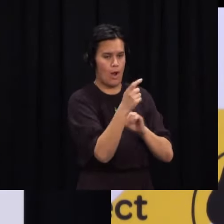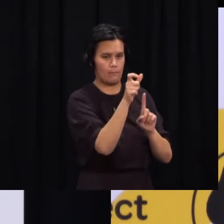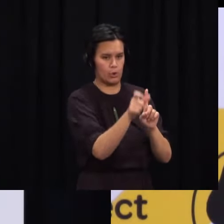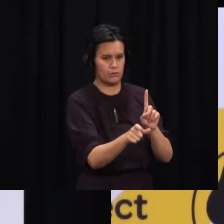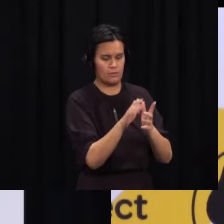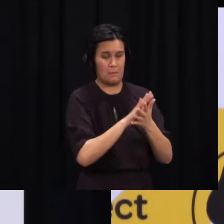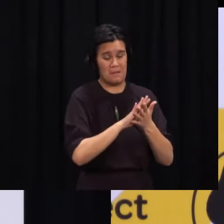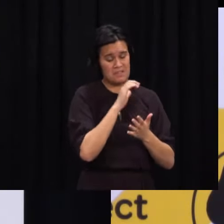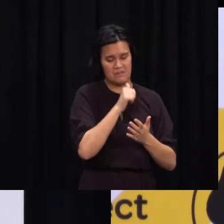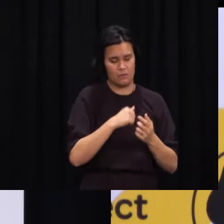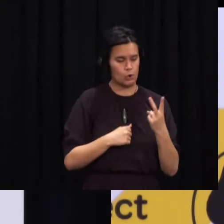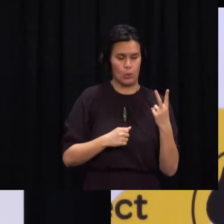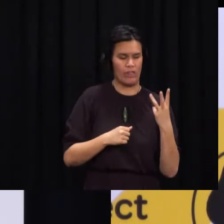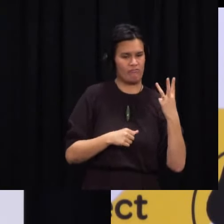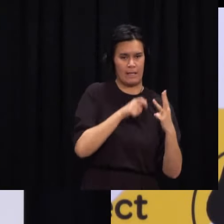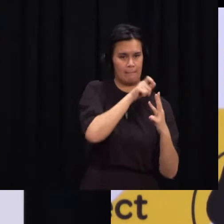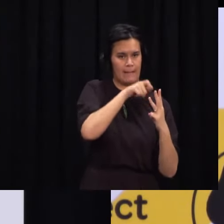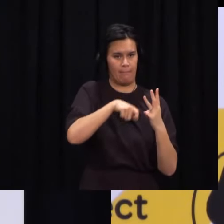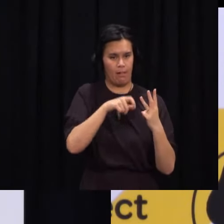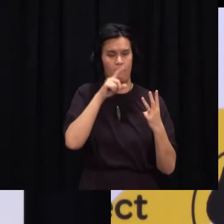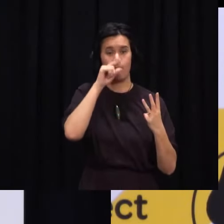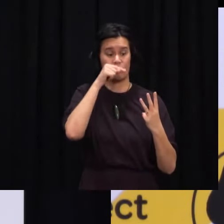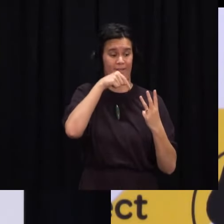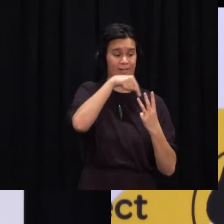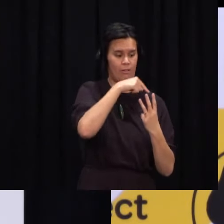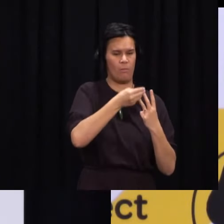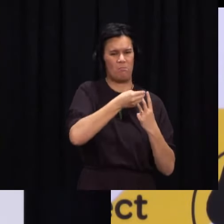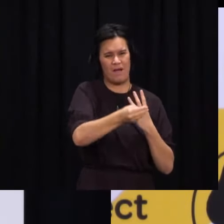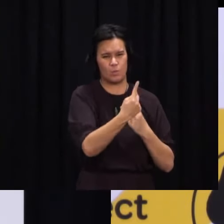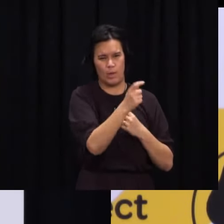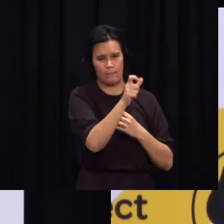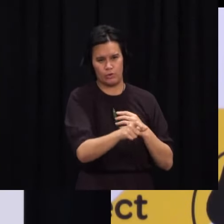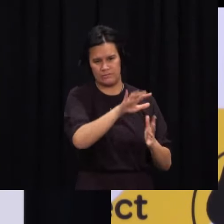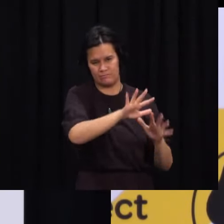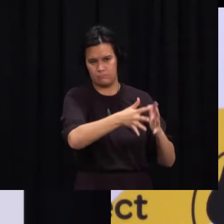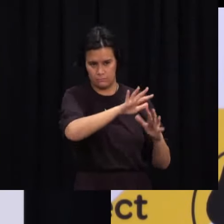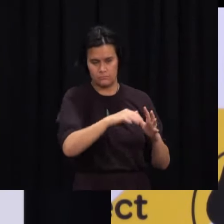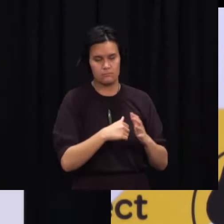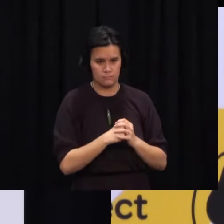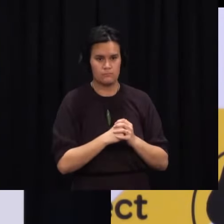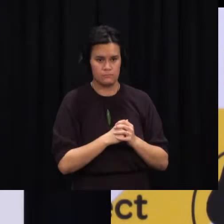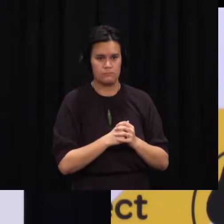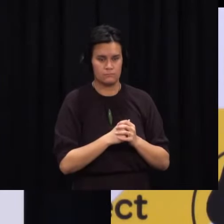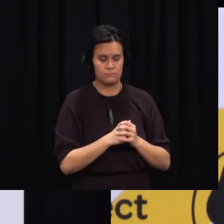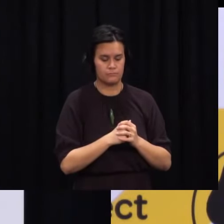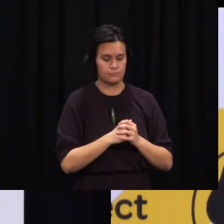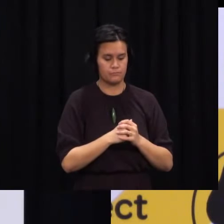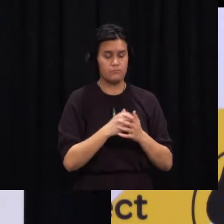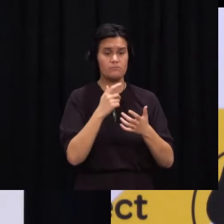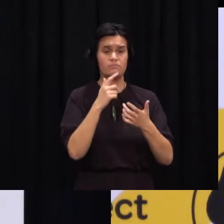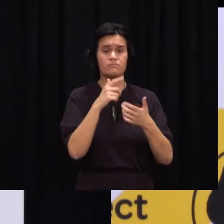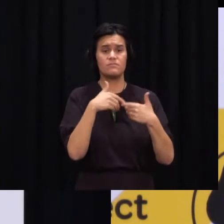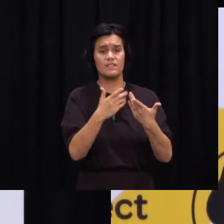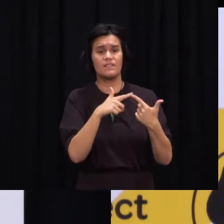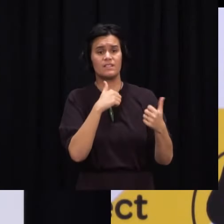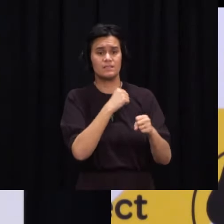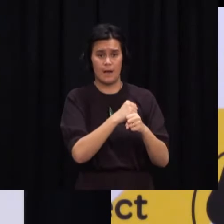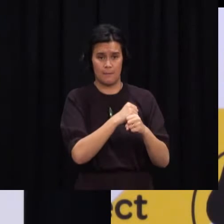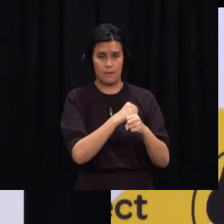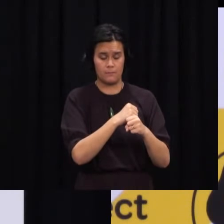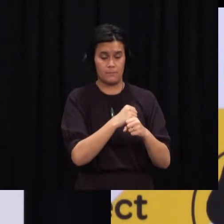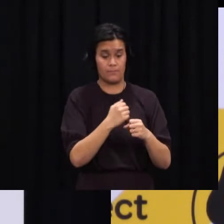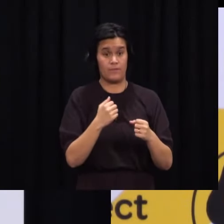point out that the vast majority of our cases each day are known household or other contacts. And for example, 10 of the cases that